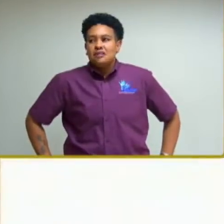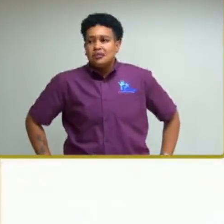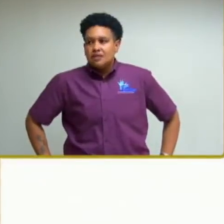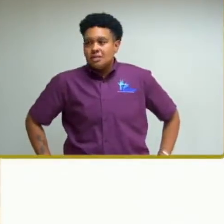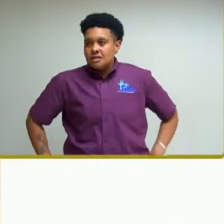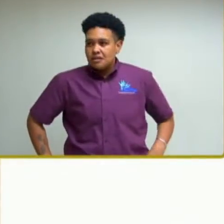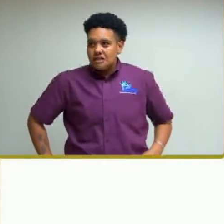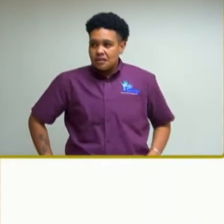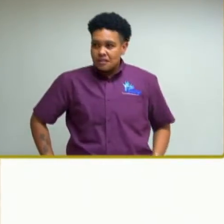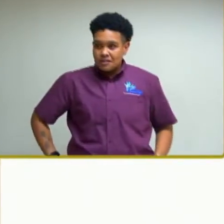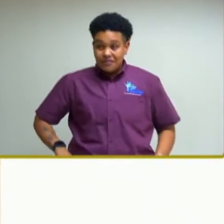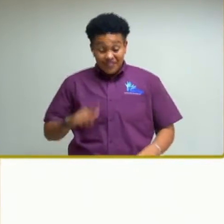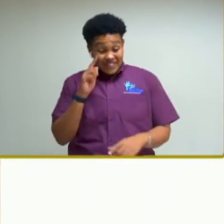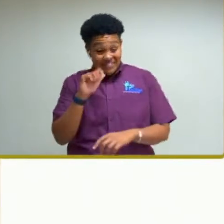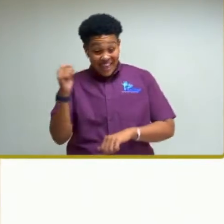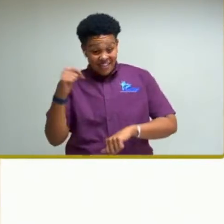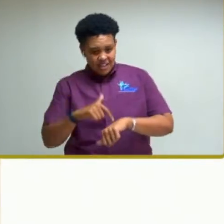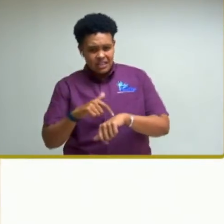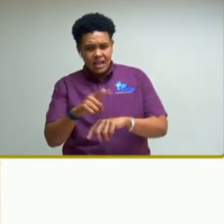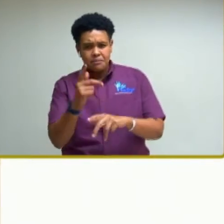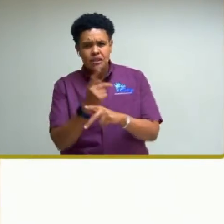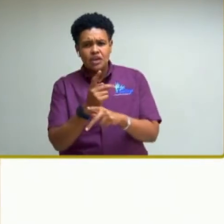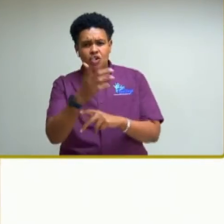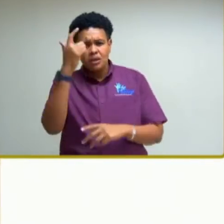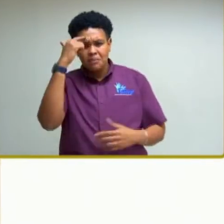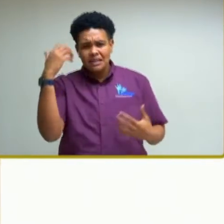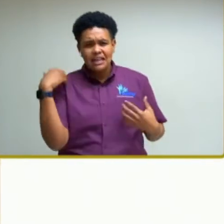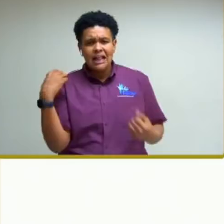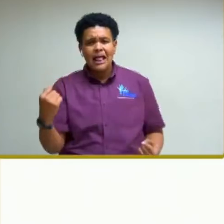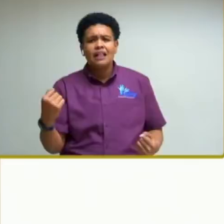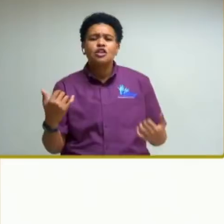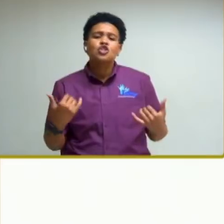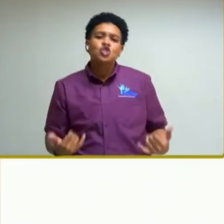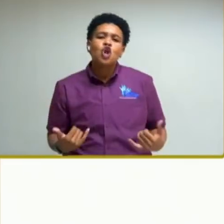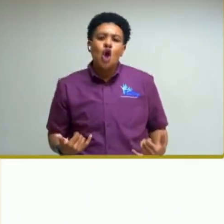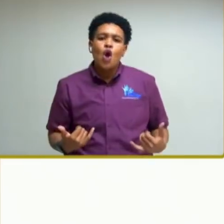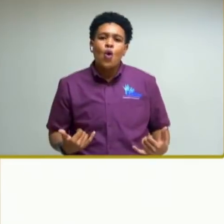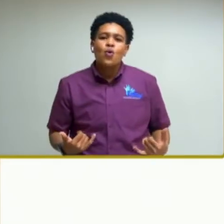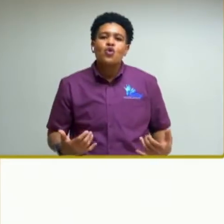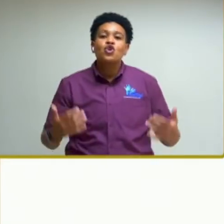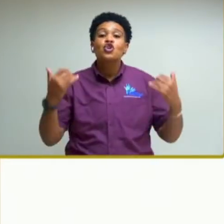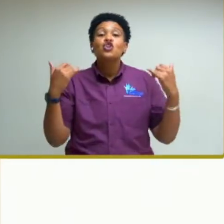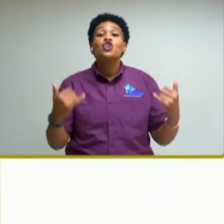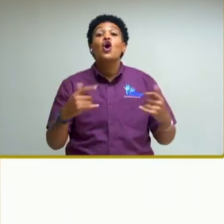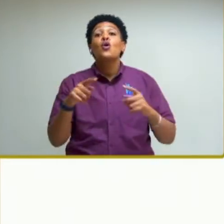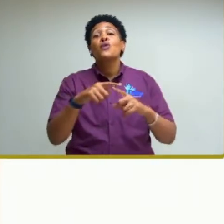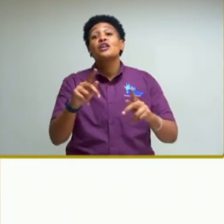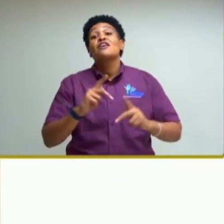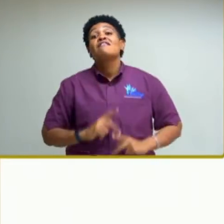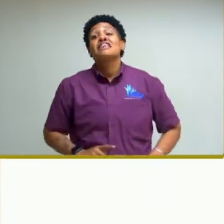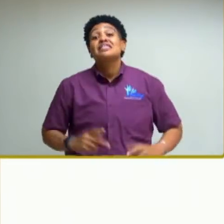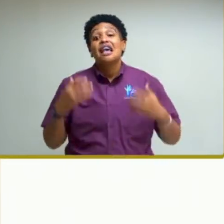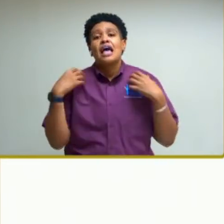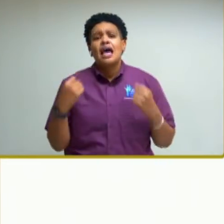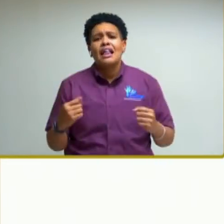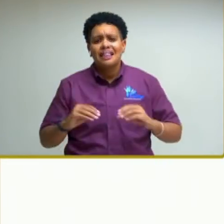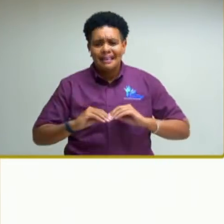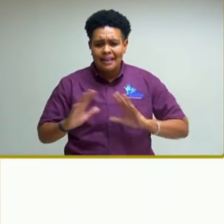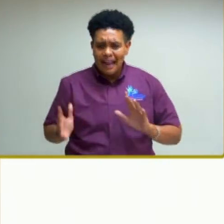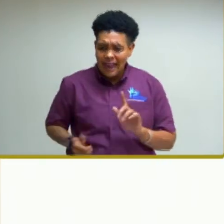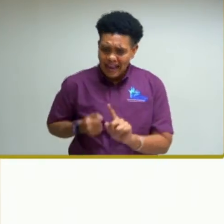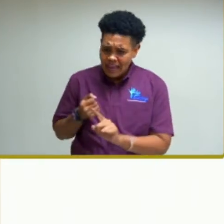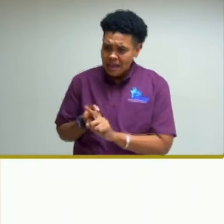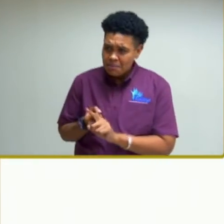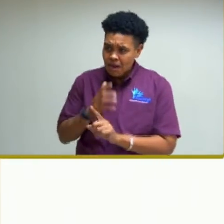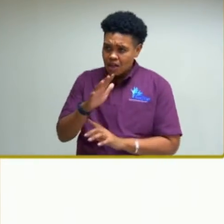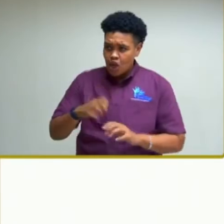If ever there was a time to take care of your mental health, it is now. Now, when your physical health so clearly impacts